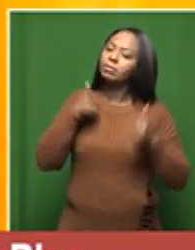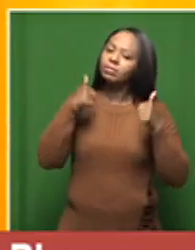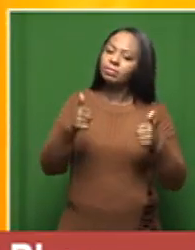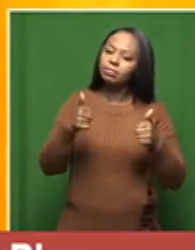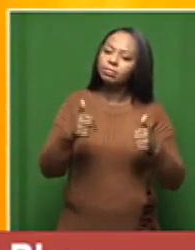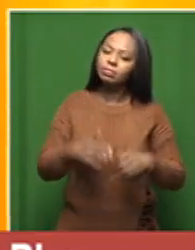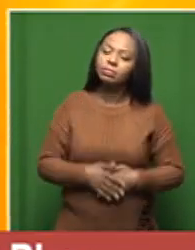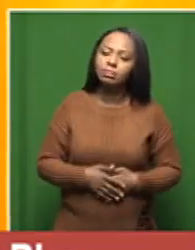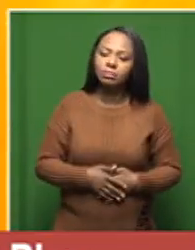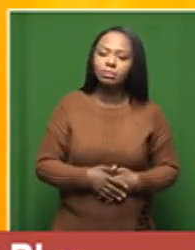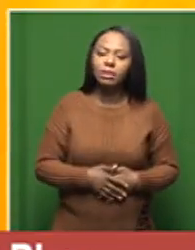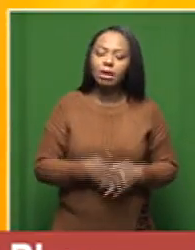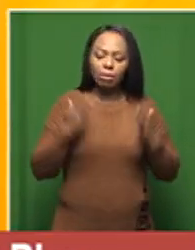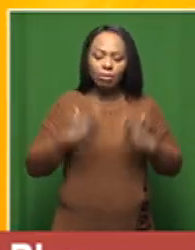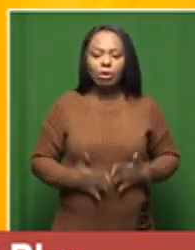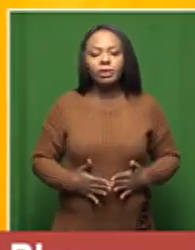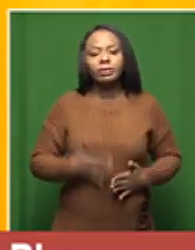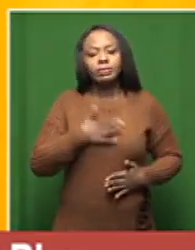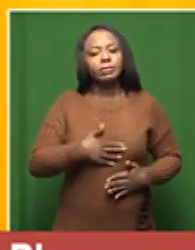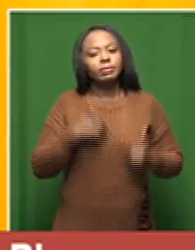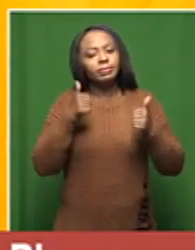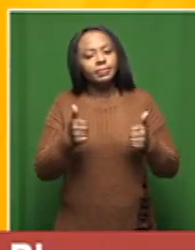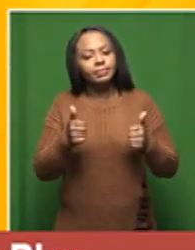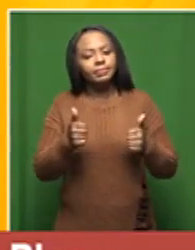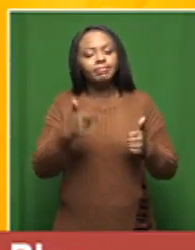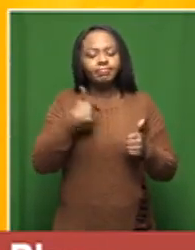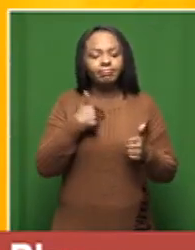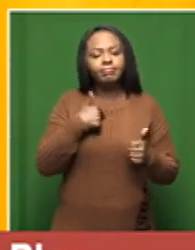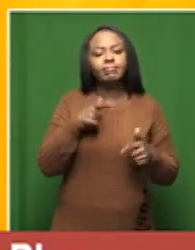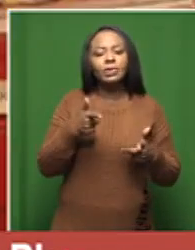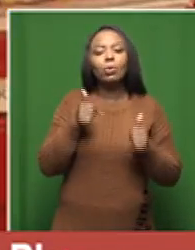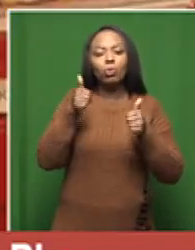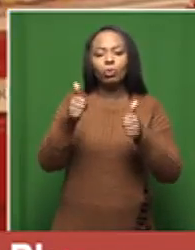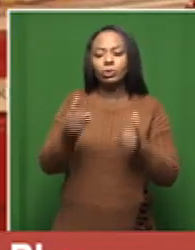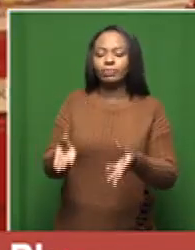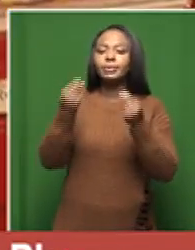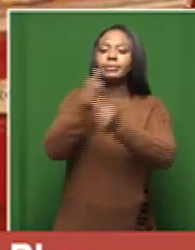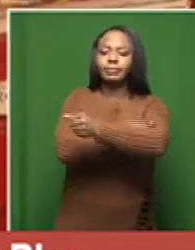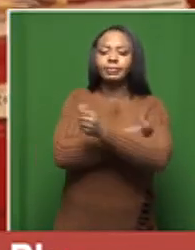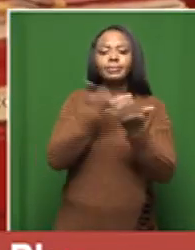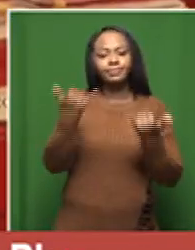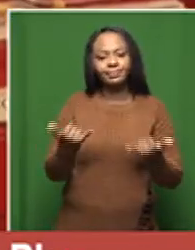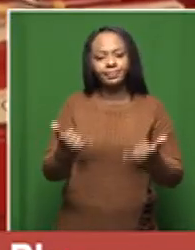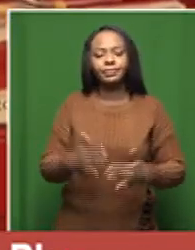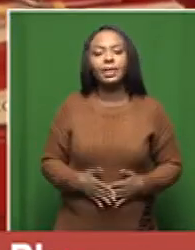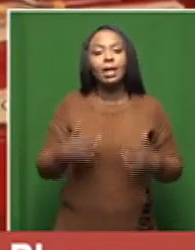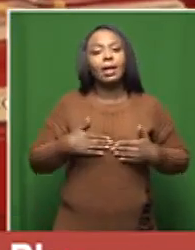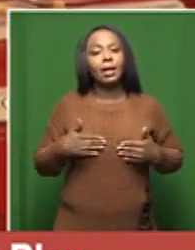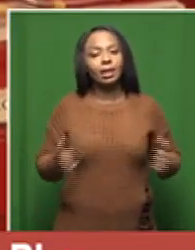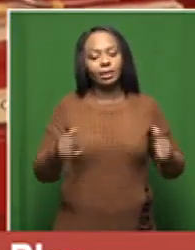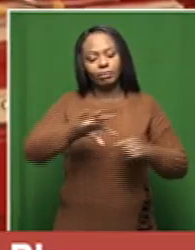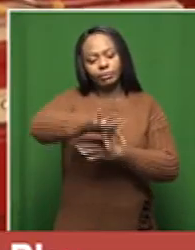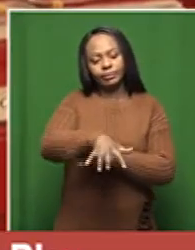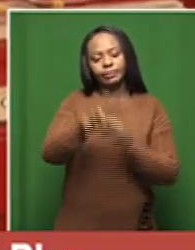My body feels well. I am good. It is good that we also have a vaccine here. The Health Provincial Department has